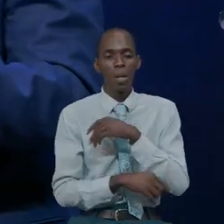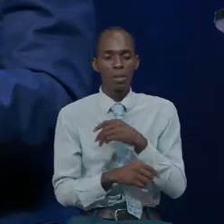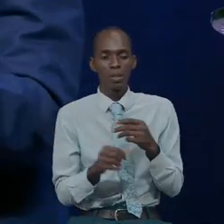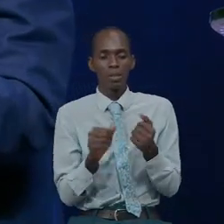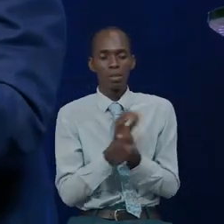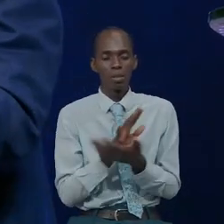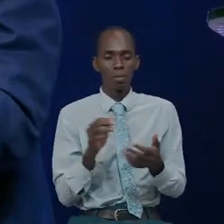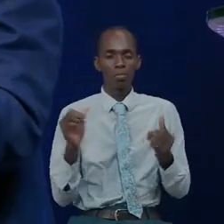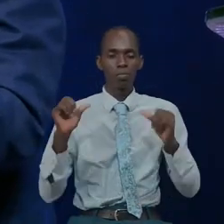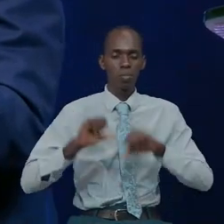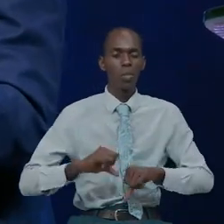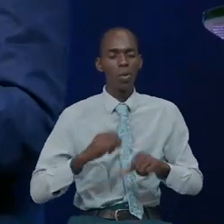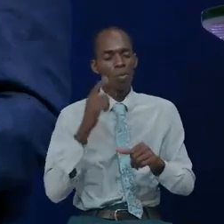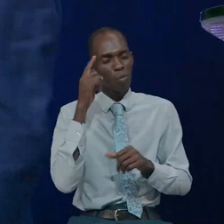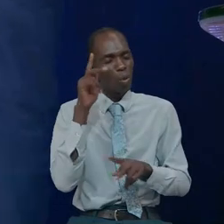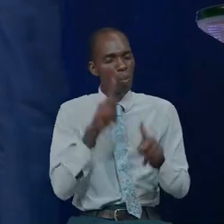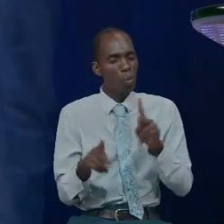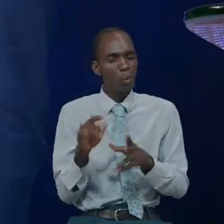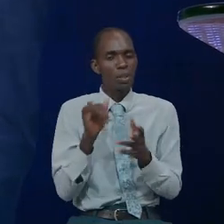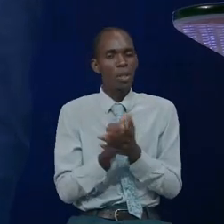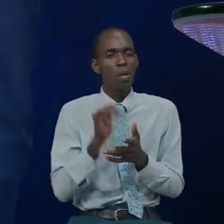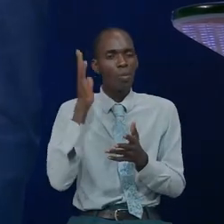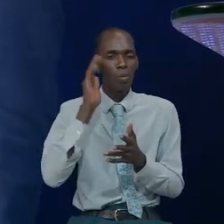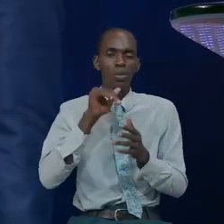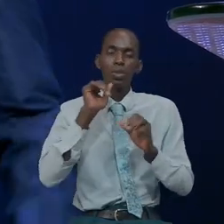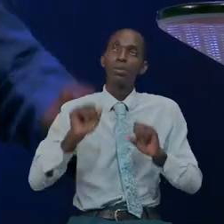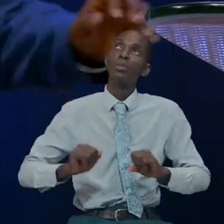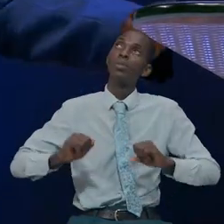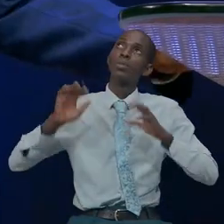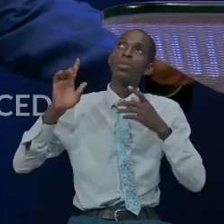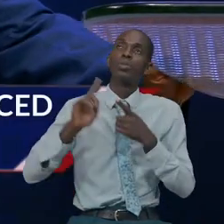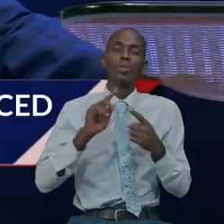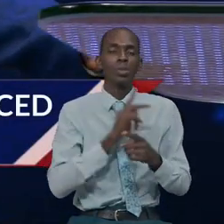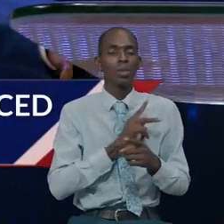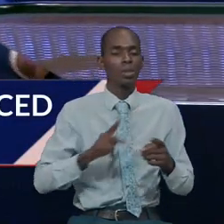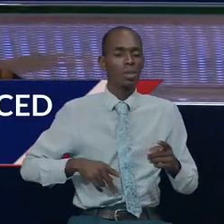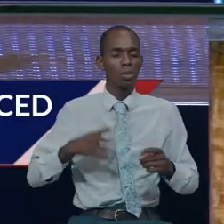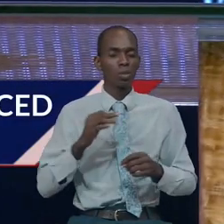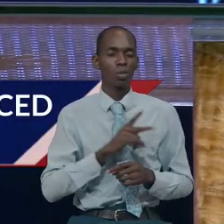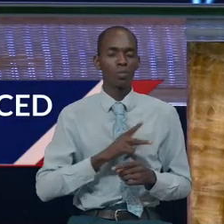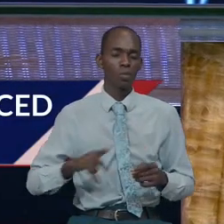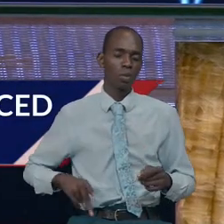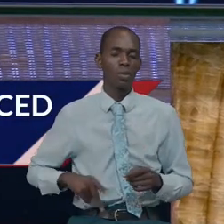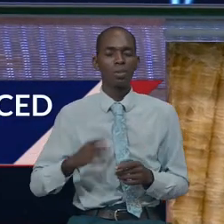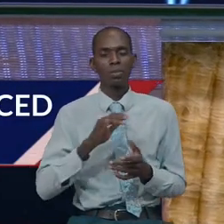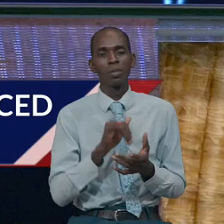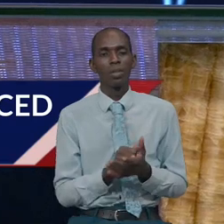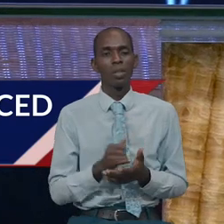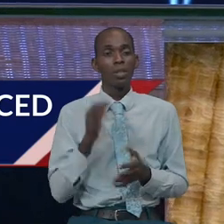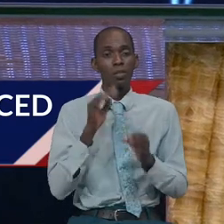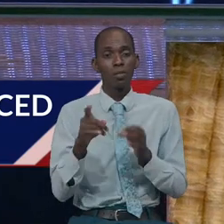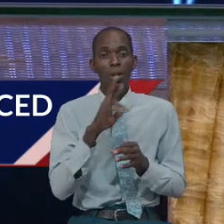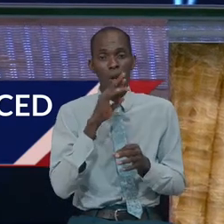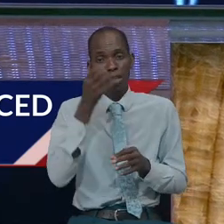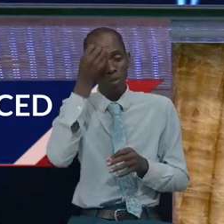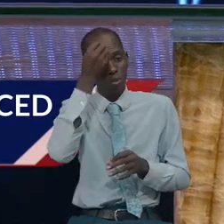the people that will not surrender unto the King of Kings and the Lord of Lords. They're disobedient,